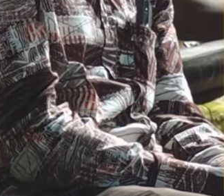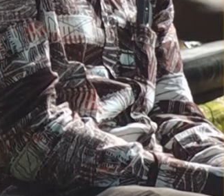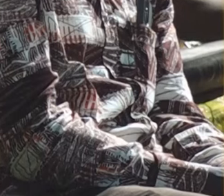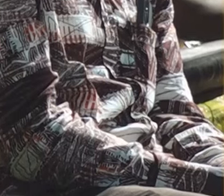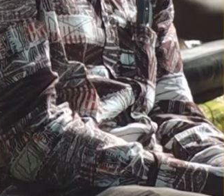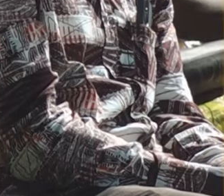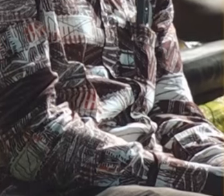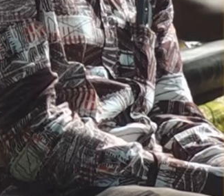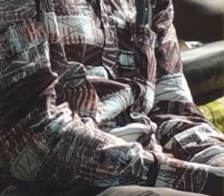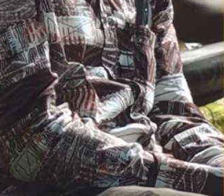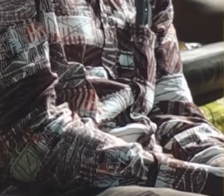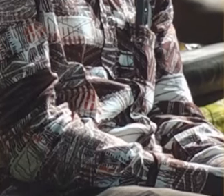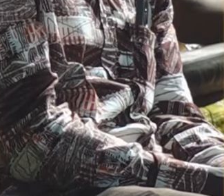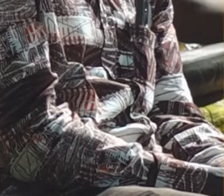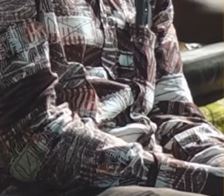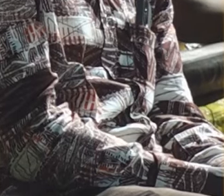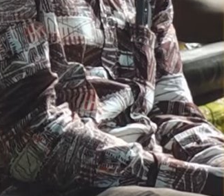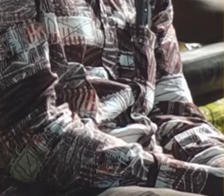so if you read the